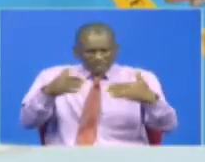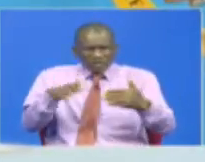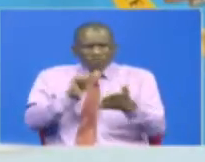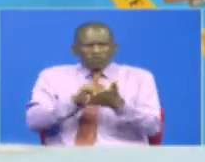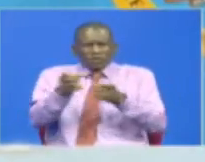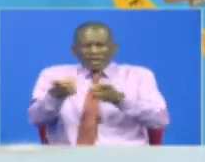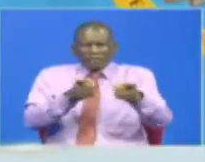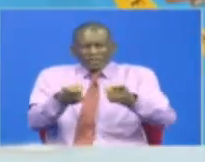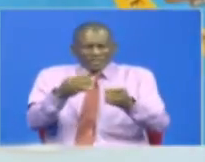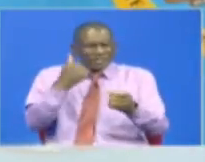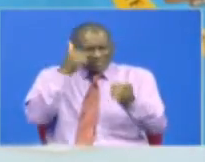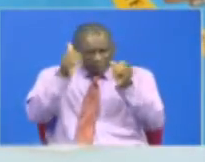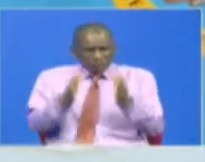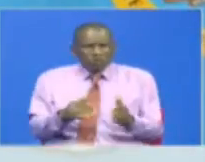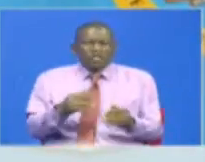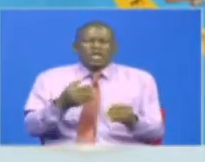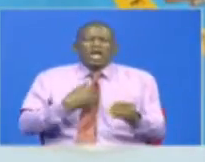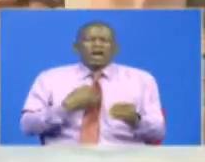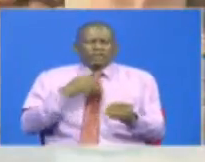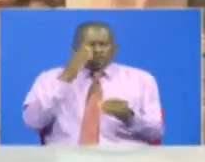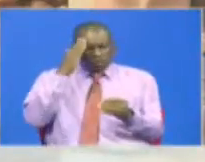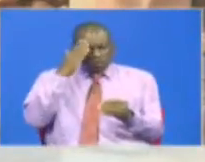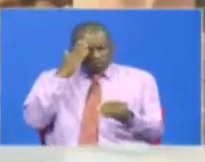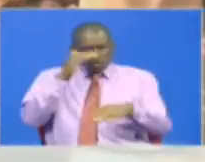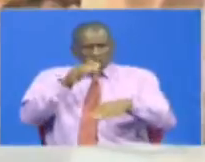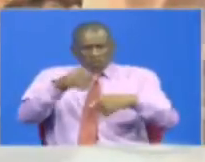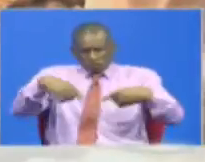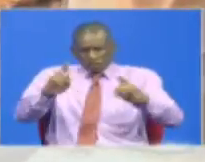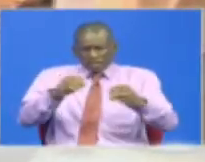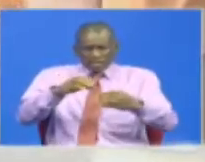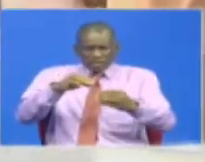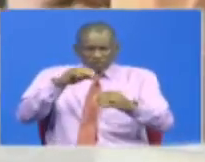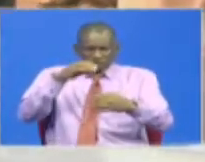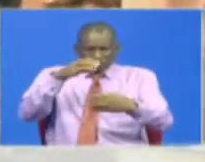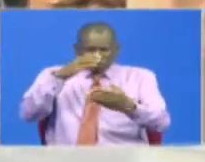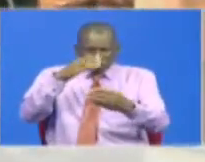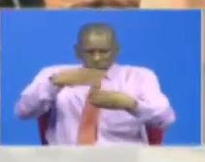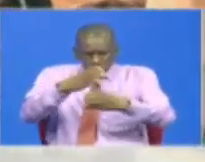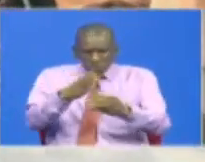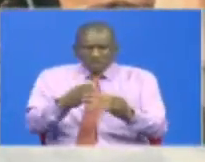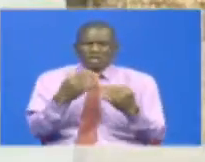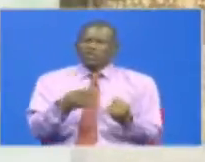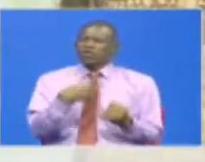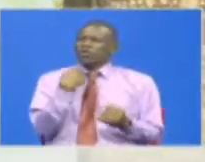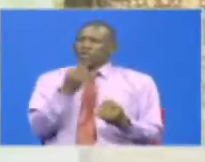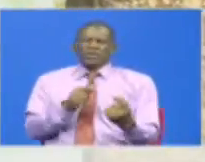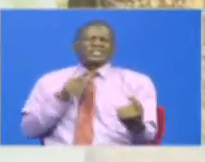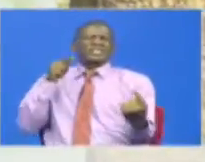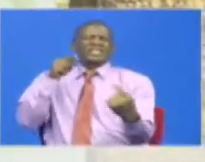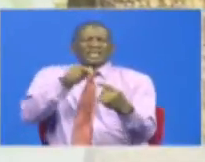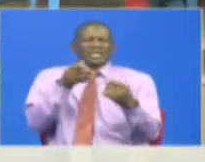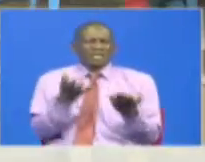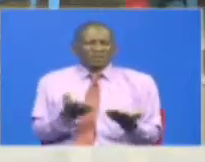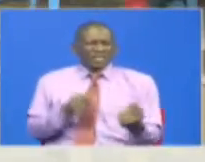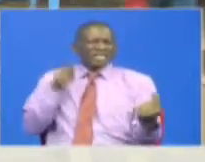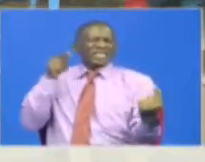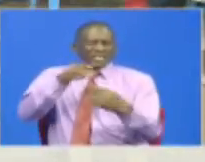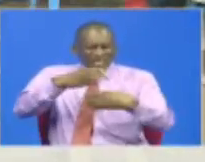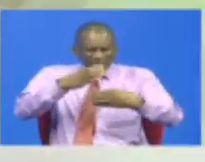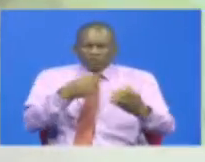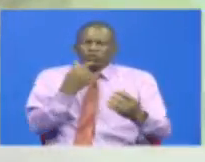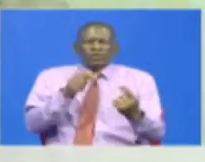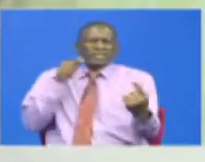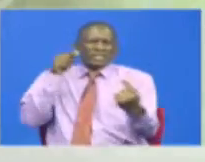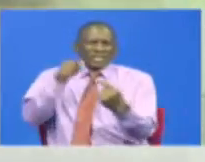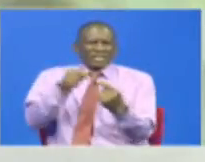appropriately, having known the appropriate diagnosis. This would then bring into question who exactly is the target in the targeted testing.